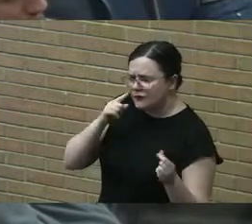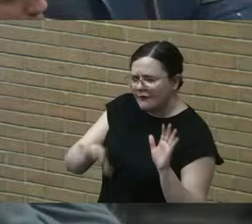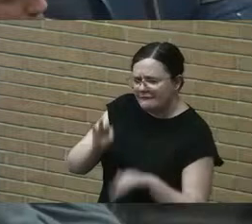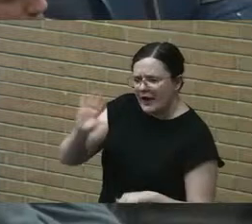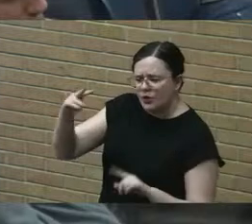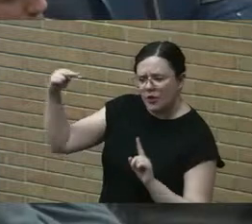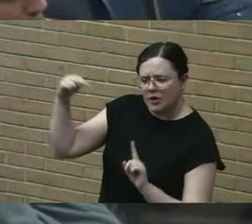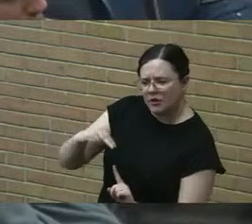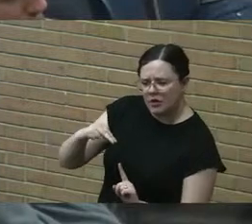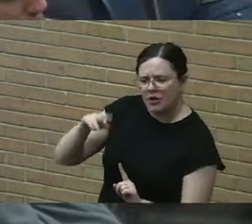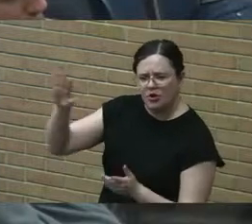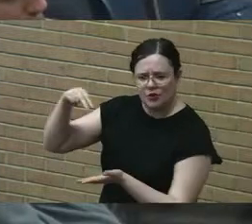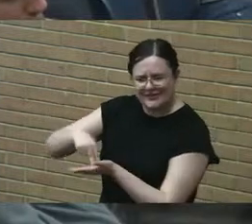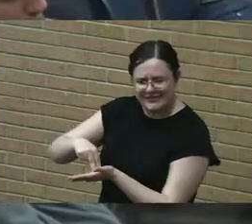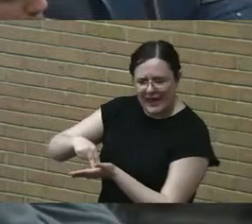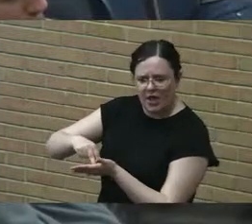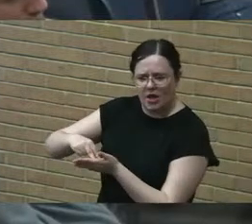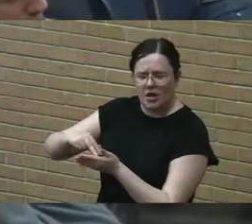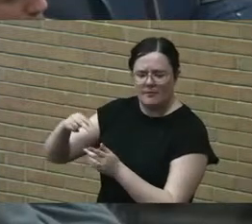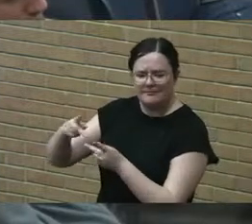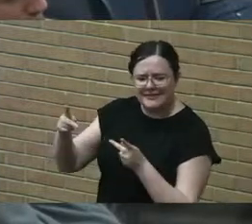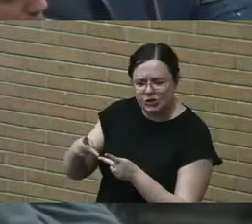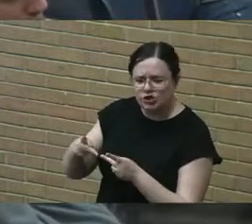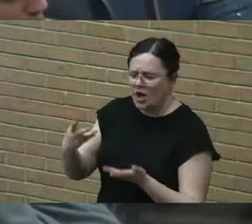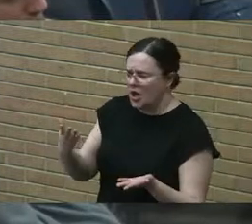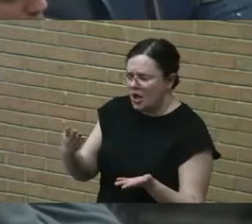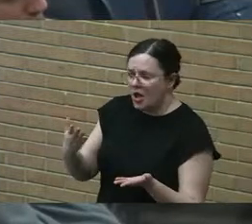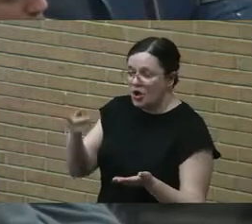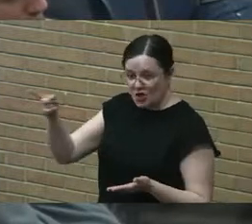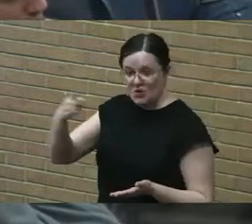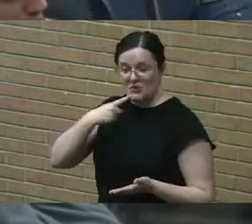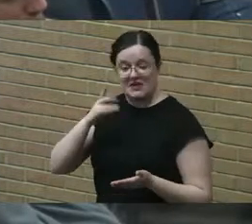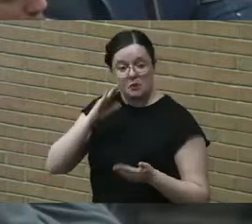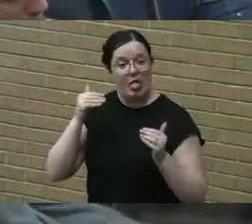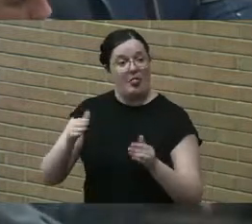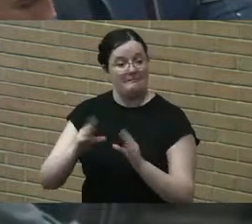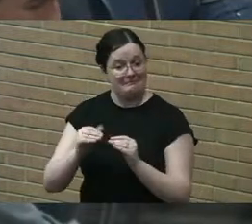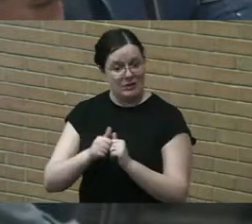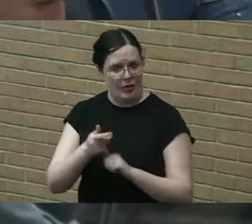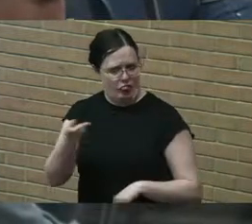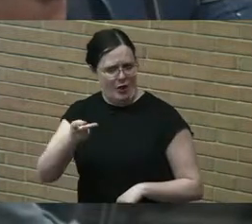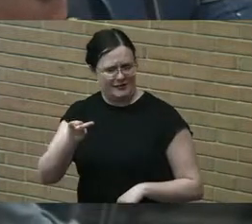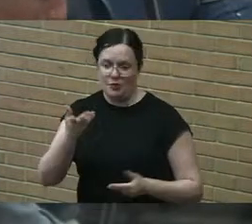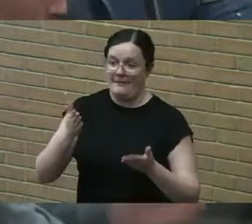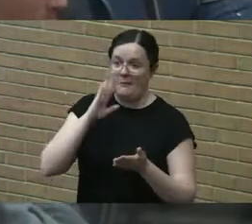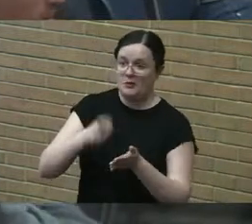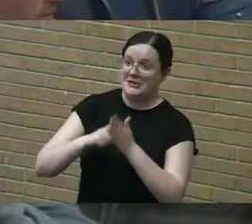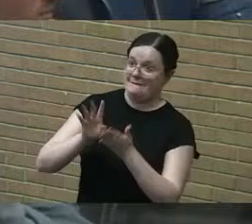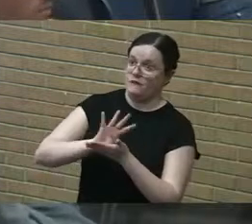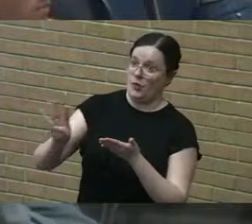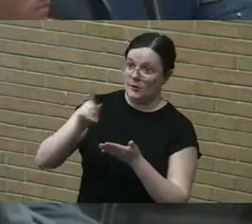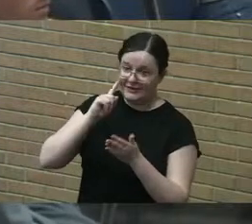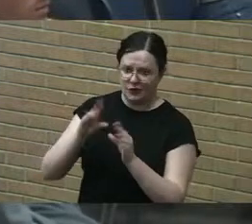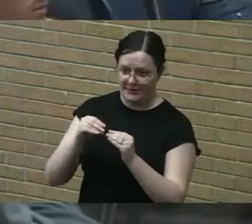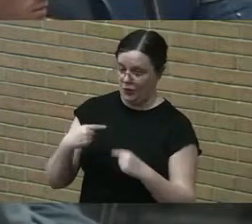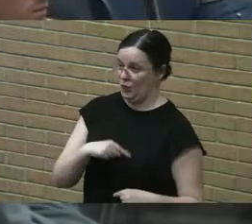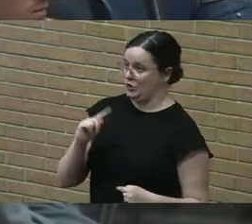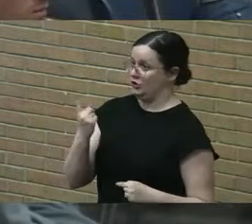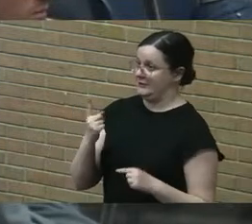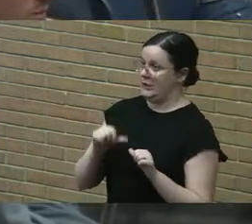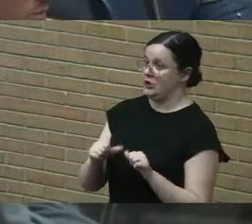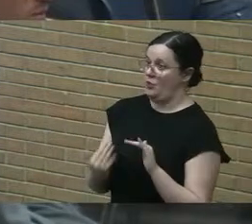us you're going to meet with those two people, and that can't take, it'll take you 4 weeks to meet with them, are we just supposed to be frustrated residents of our